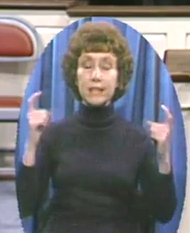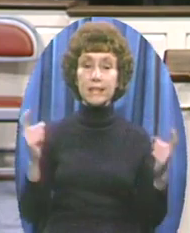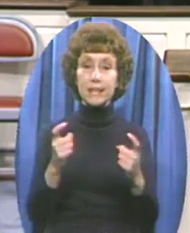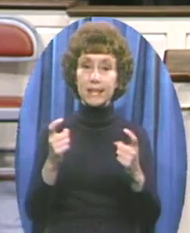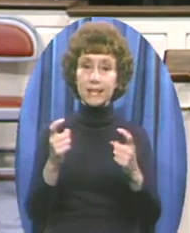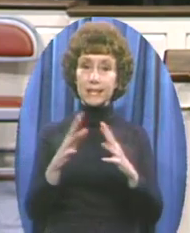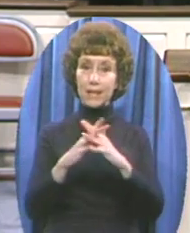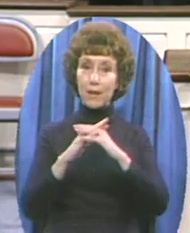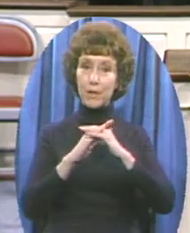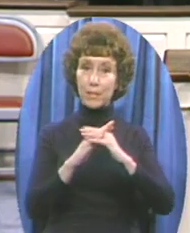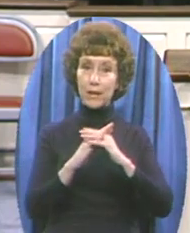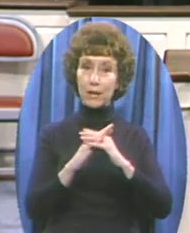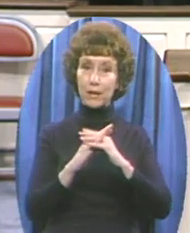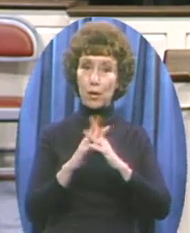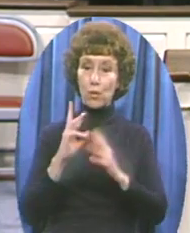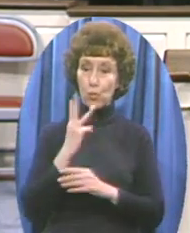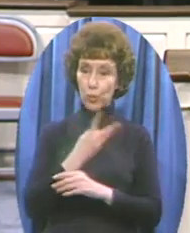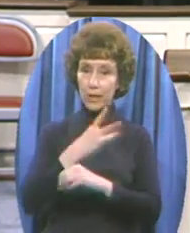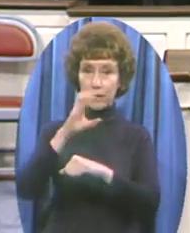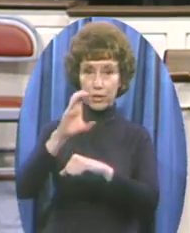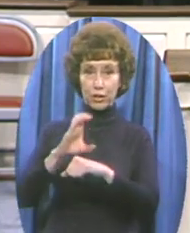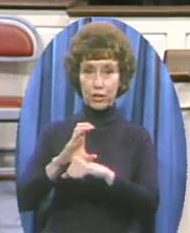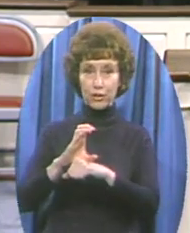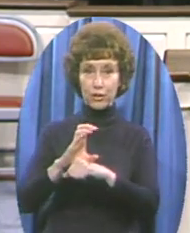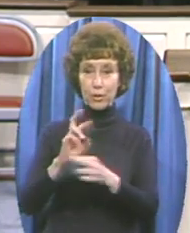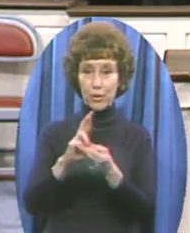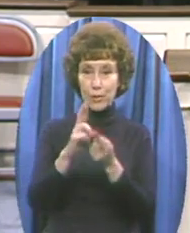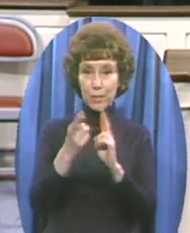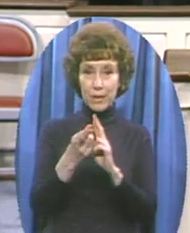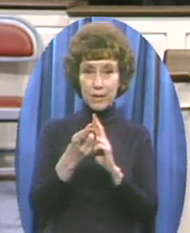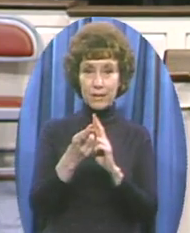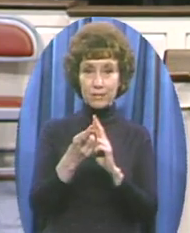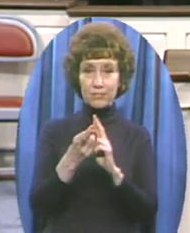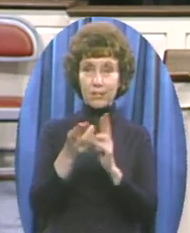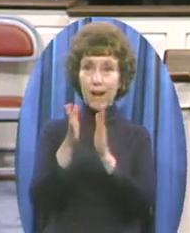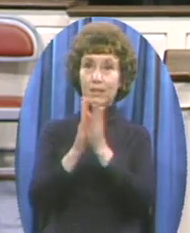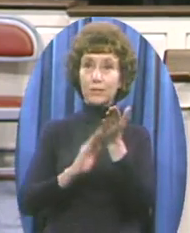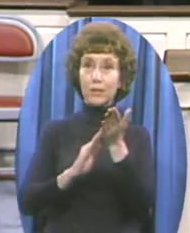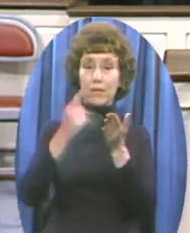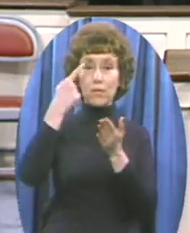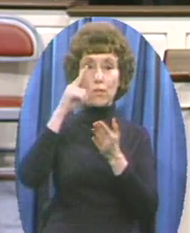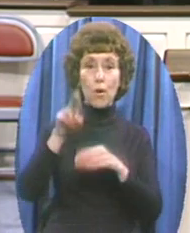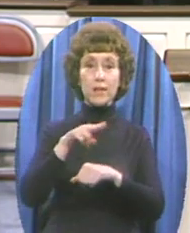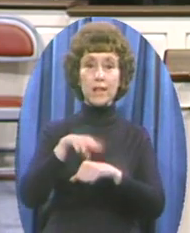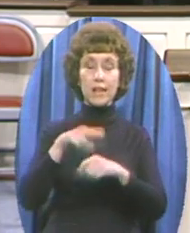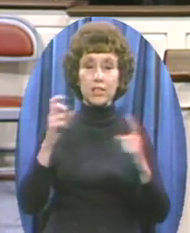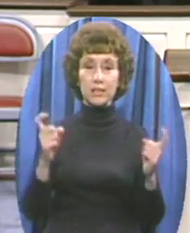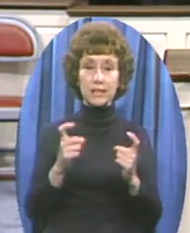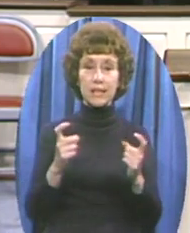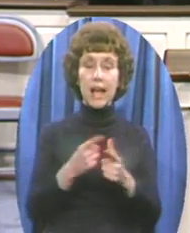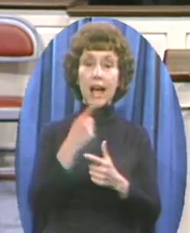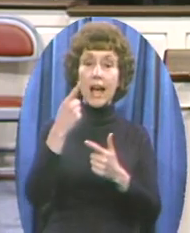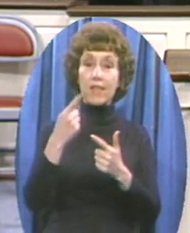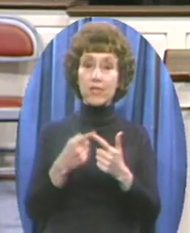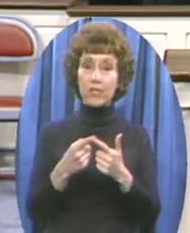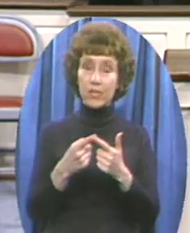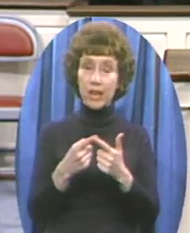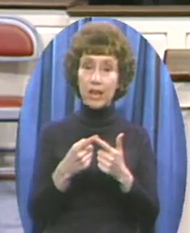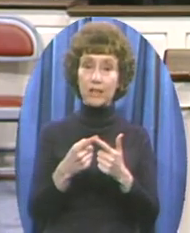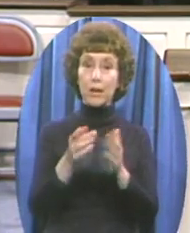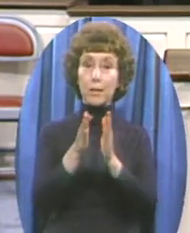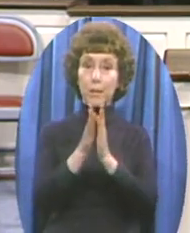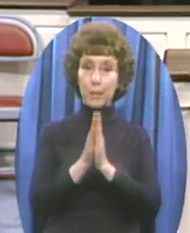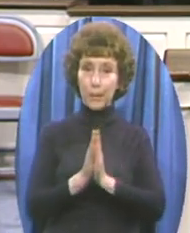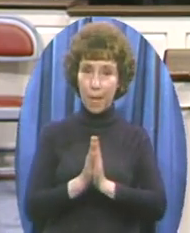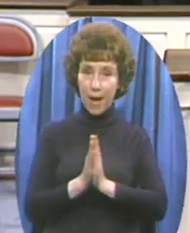repent for the nation's sins. Another step is intercessory prayer. And there are many scriptures given here